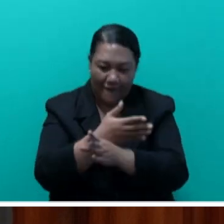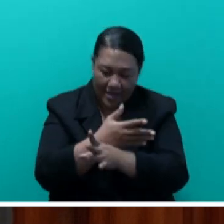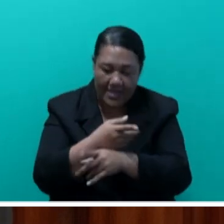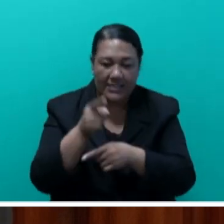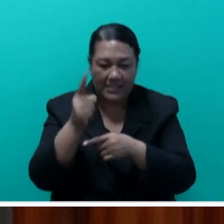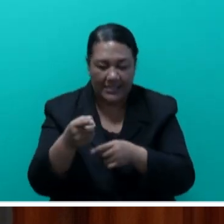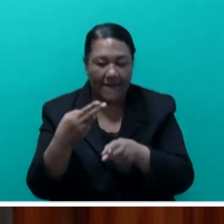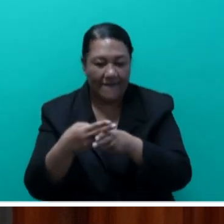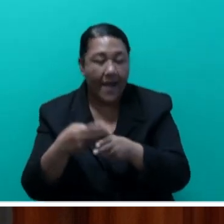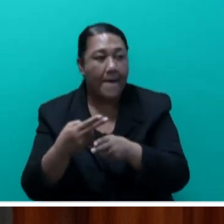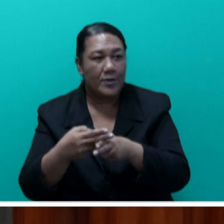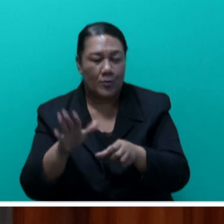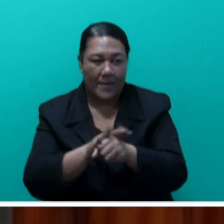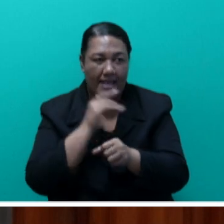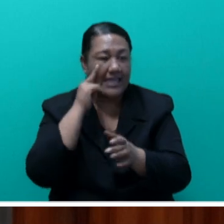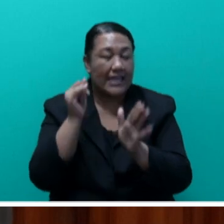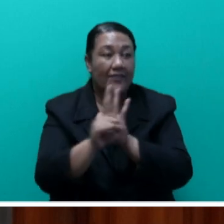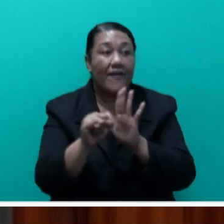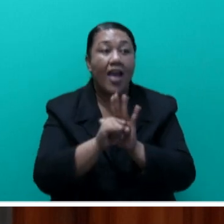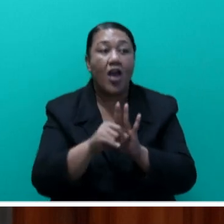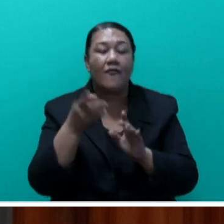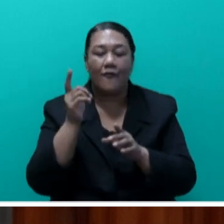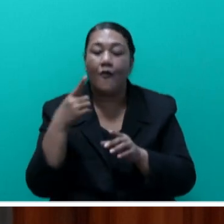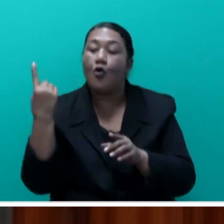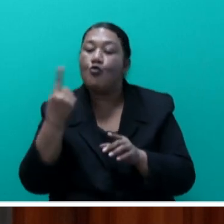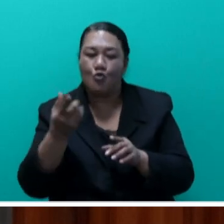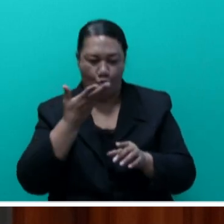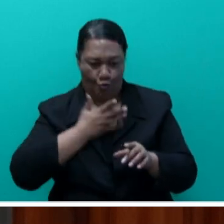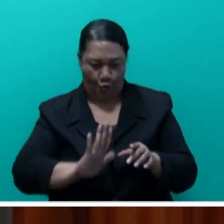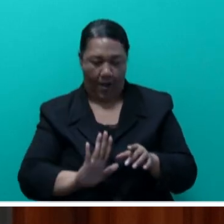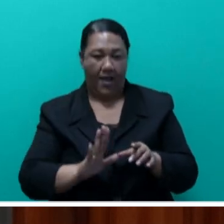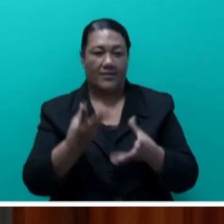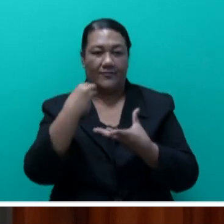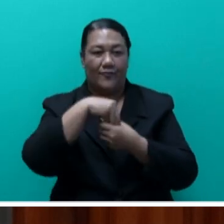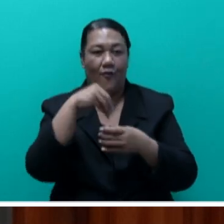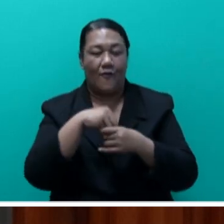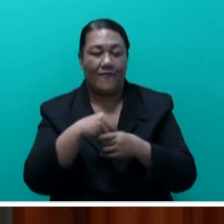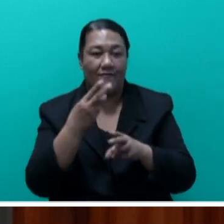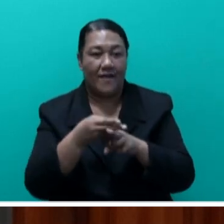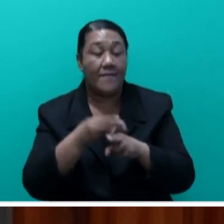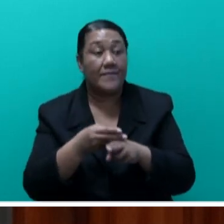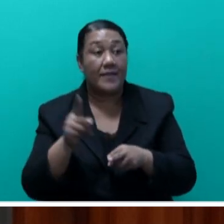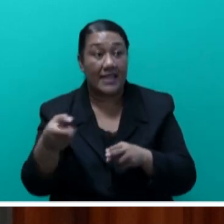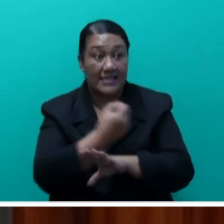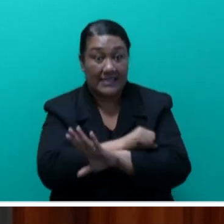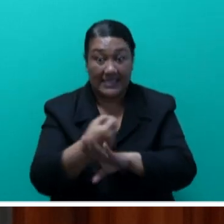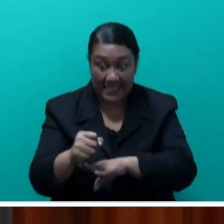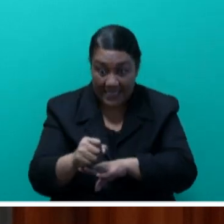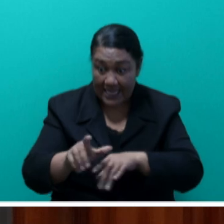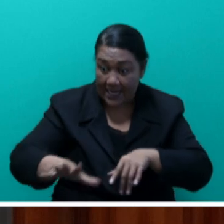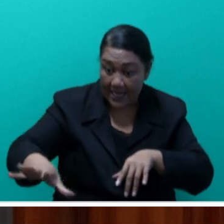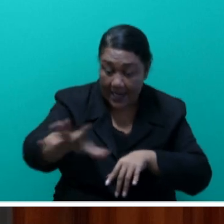Fiji and to identify candidate species for culture. Honourable Speaker, the sea and lagoon areas around